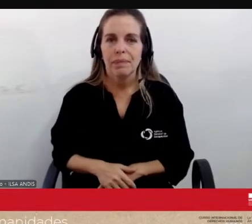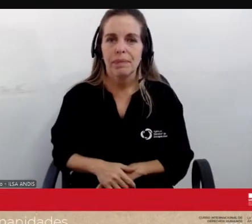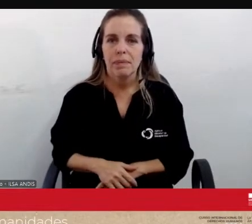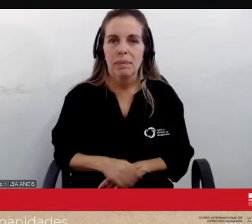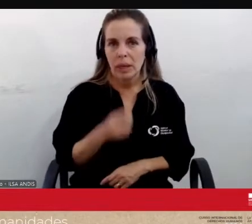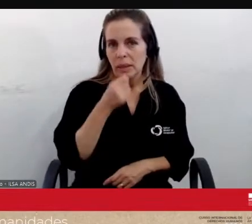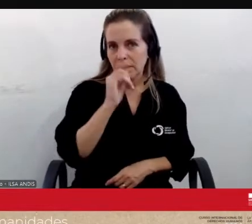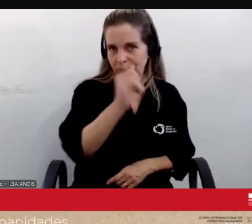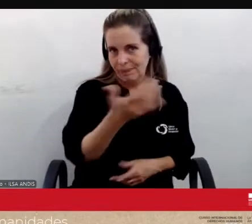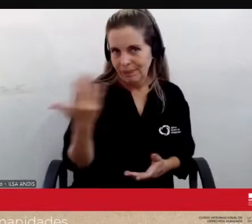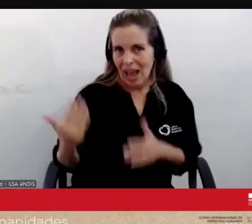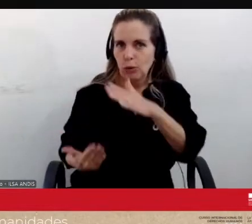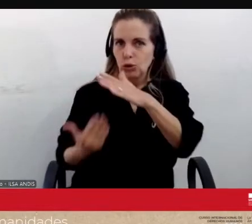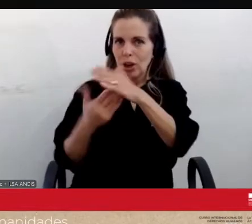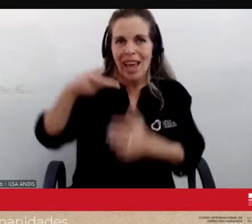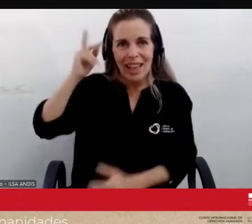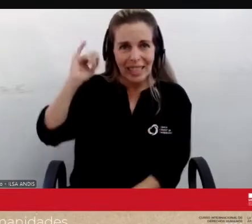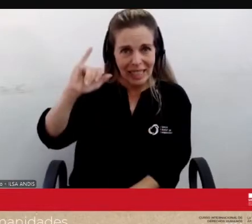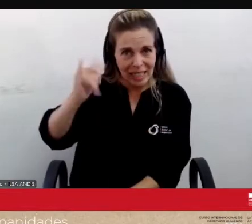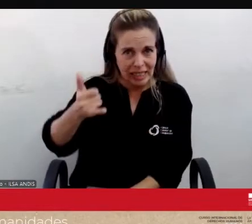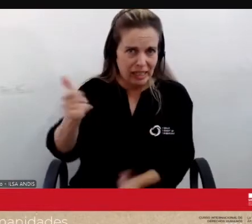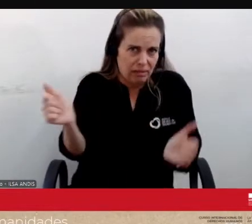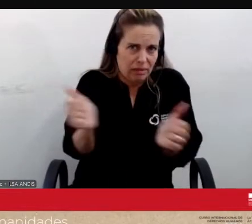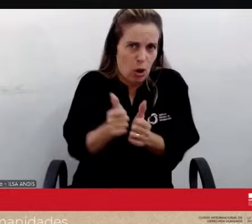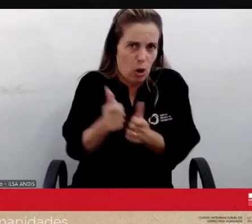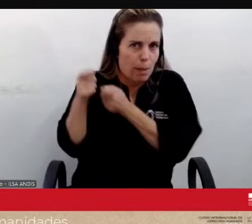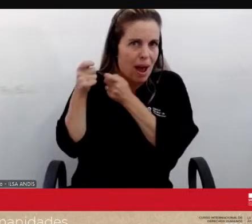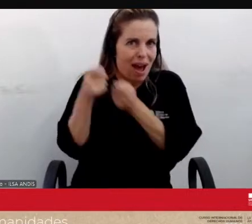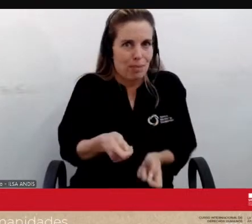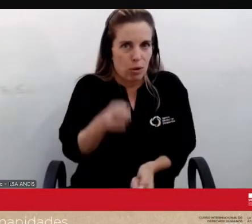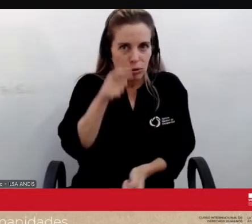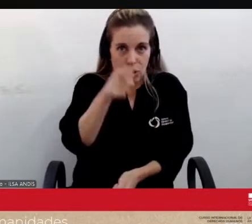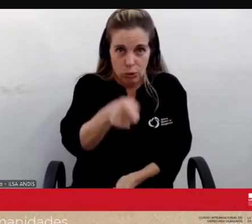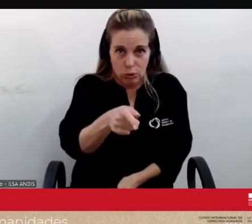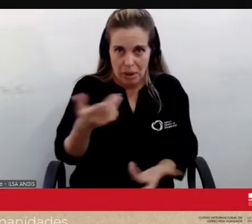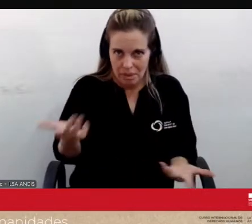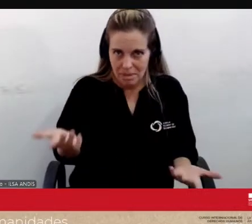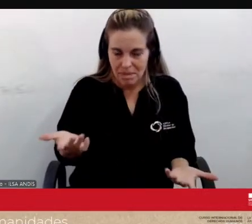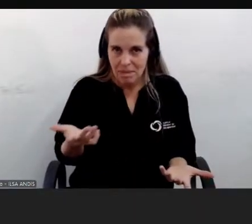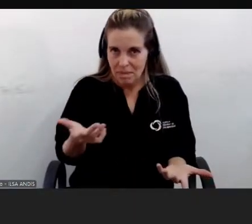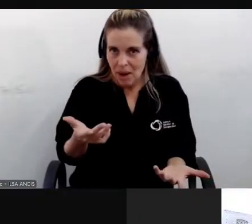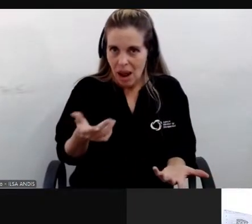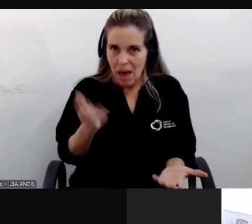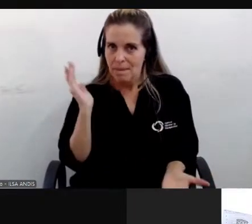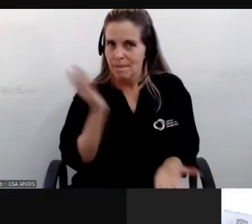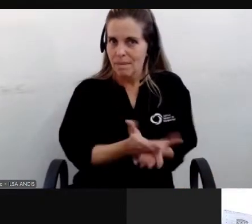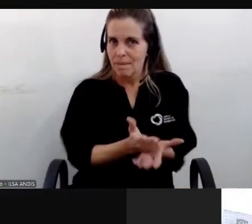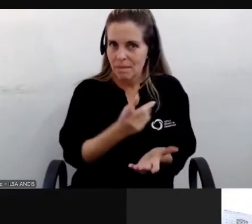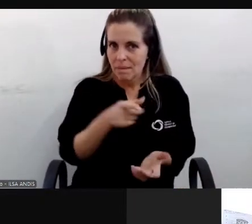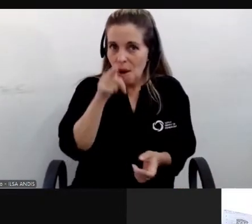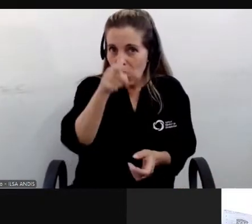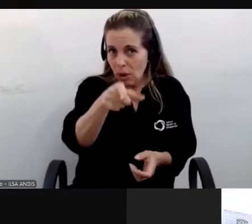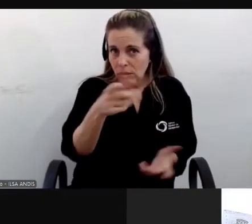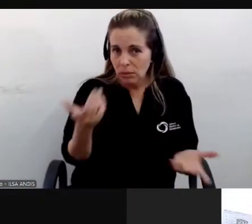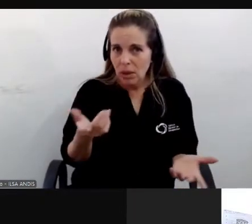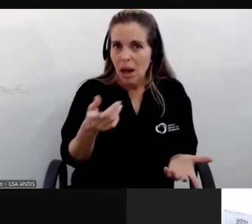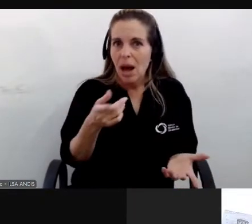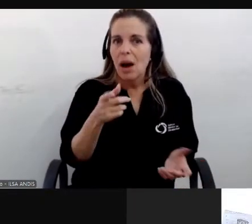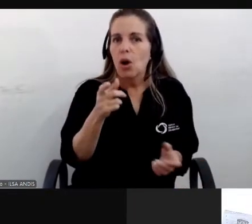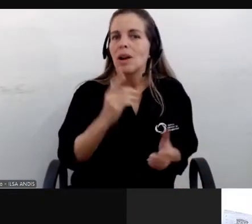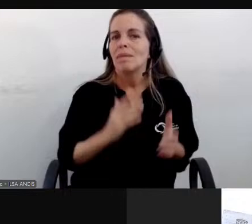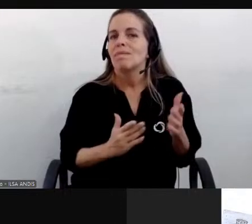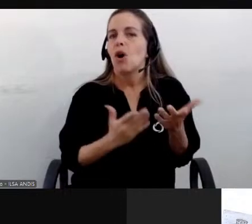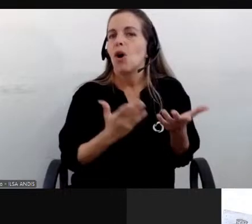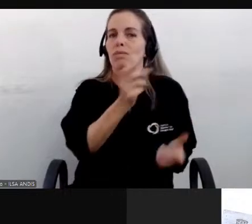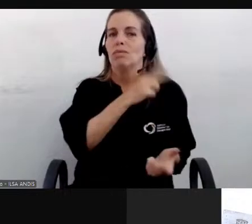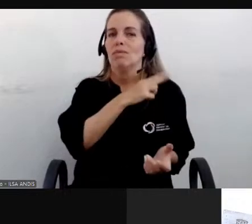And Yesenia, you received from the authorities of Chile the support so that these people will pay for